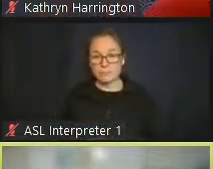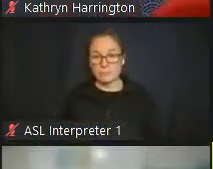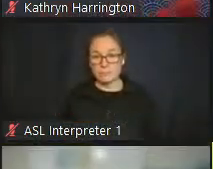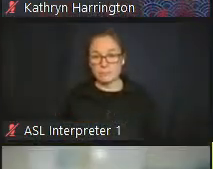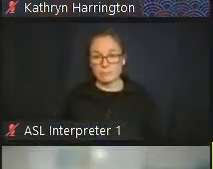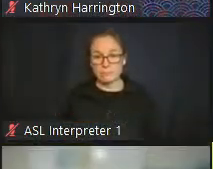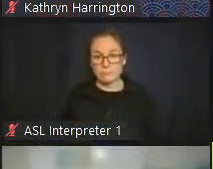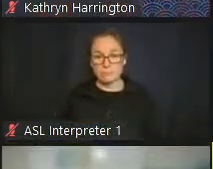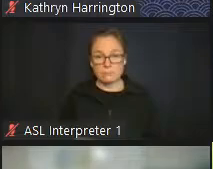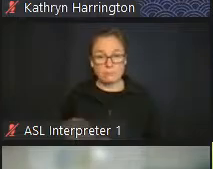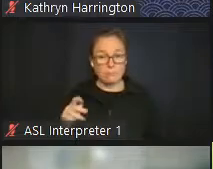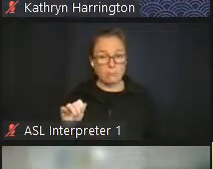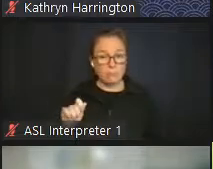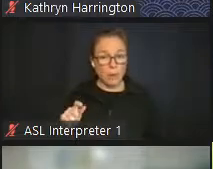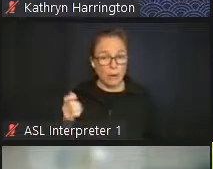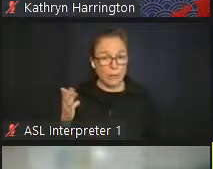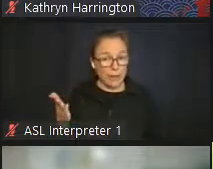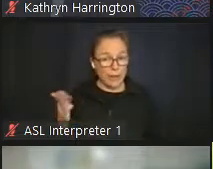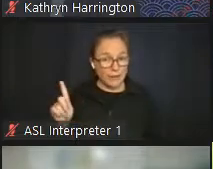Is Paul still with us?